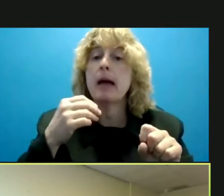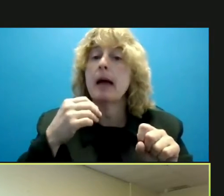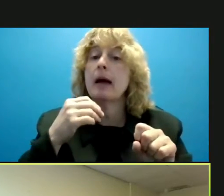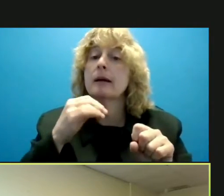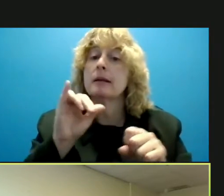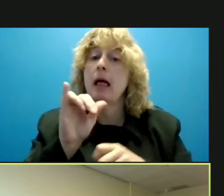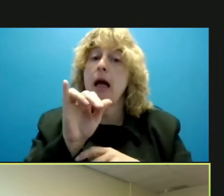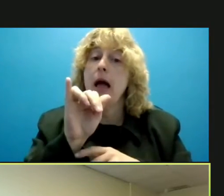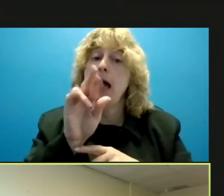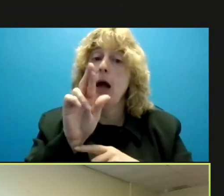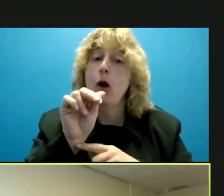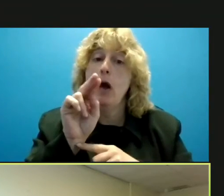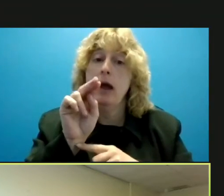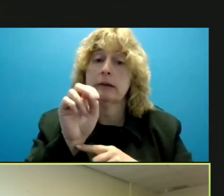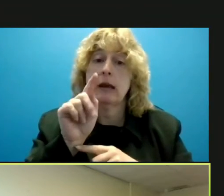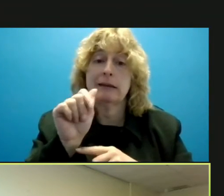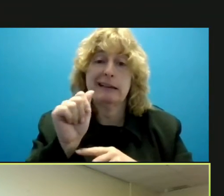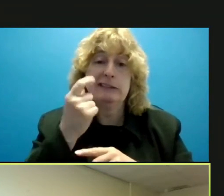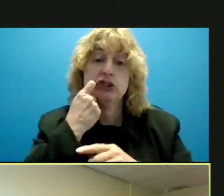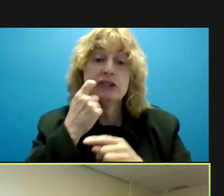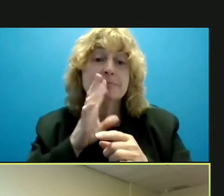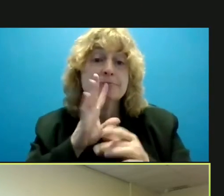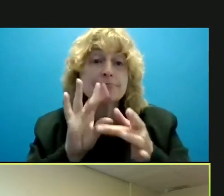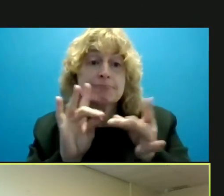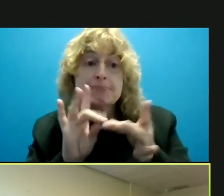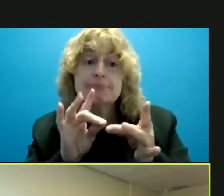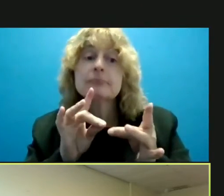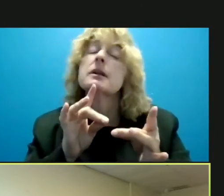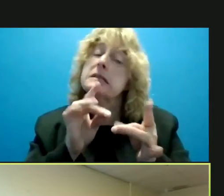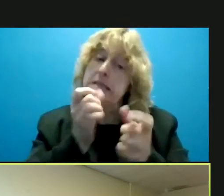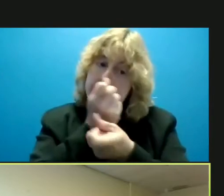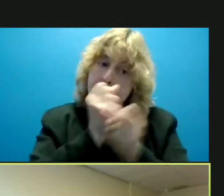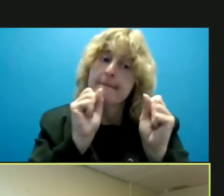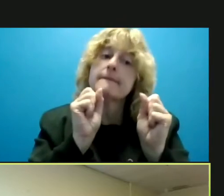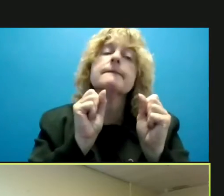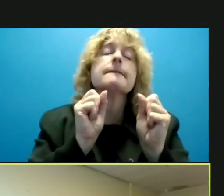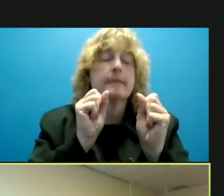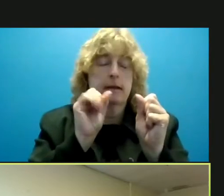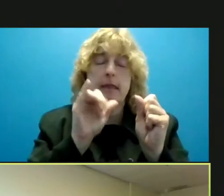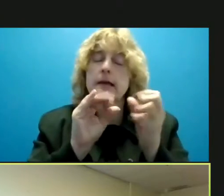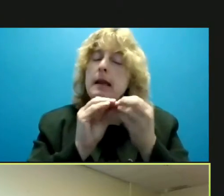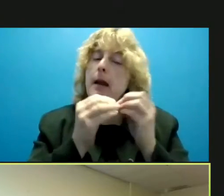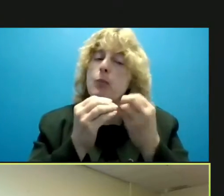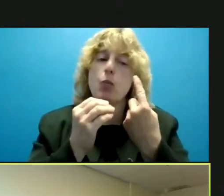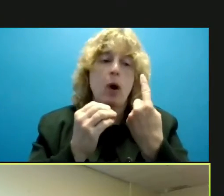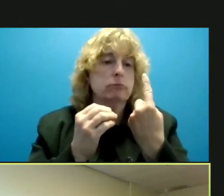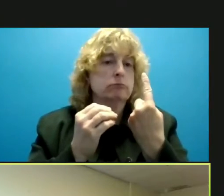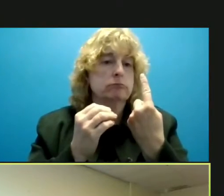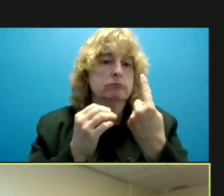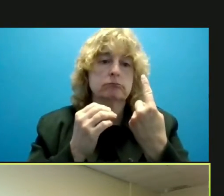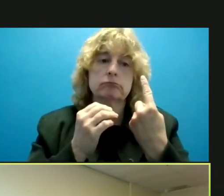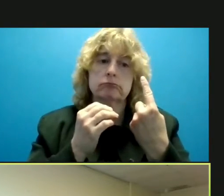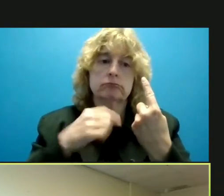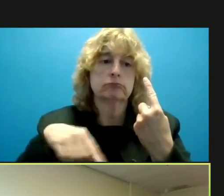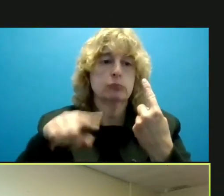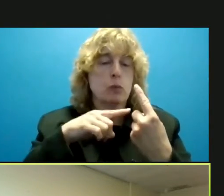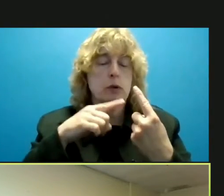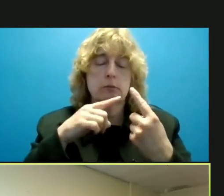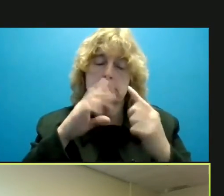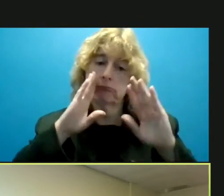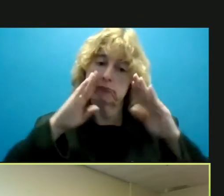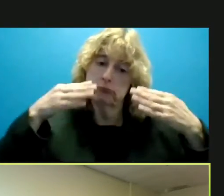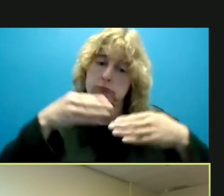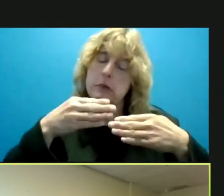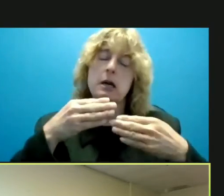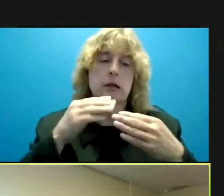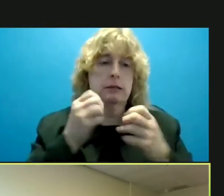was safety is still a number one concern for all school districts and all schools. And so that is a high